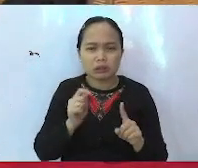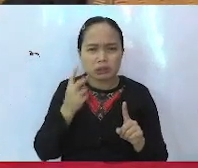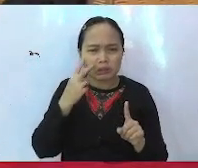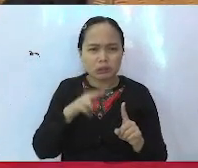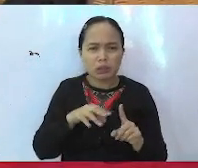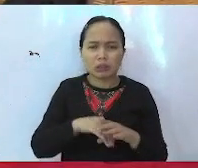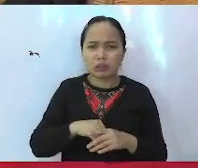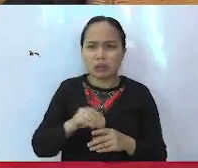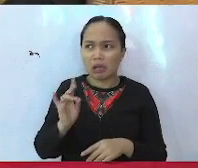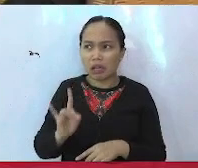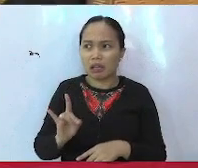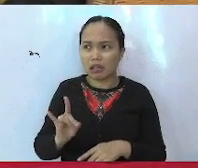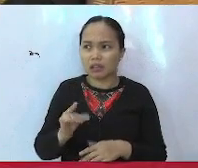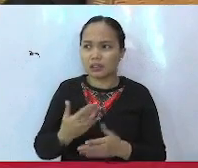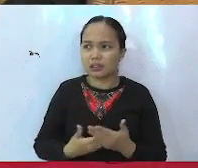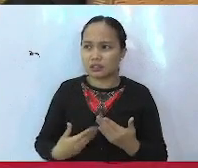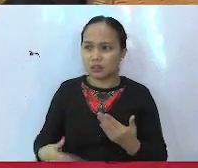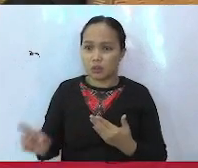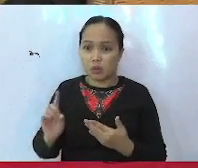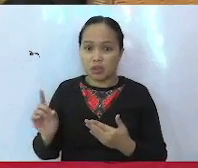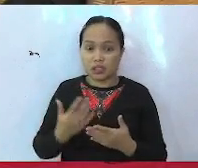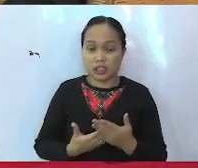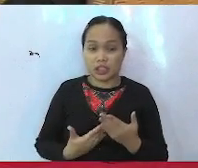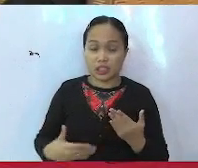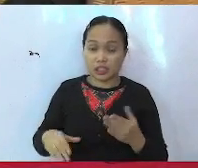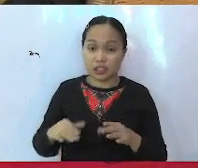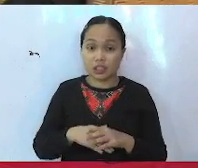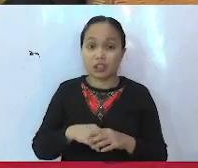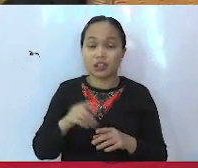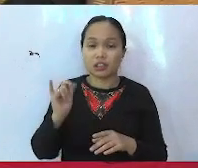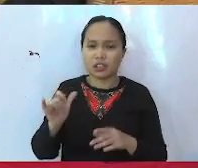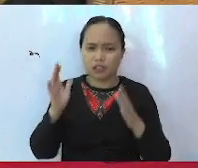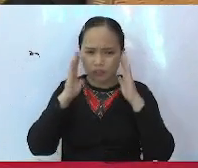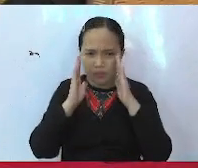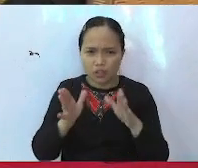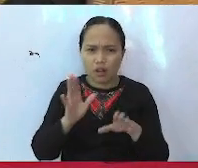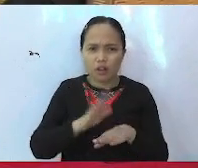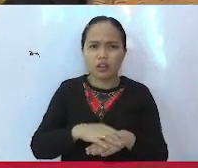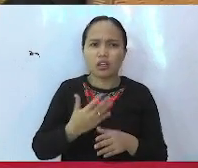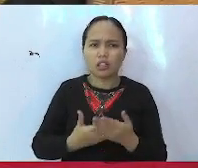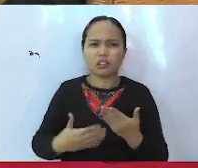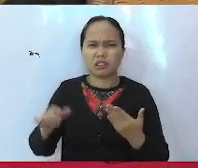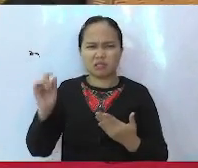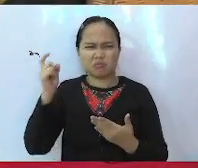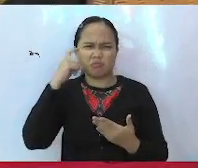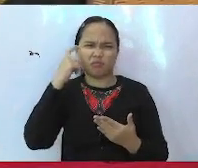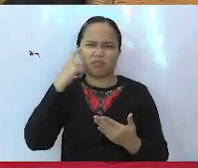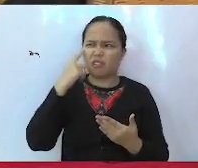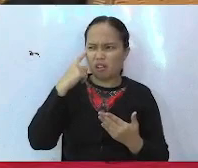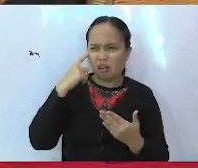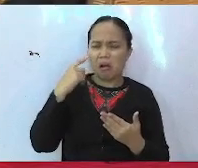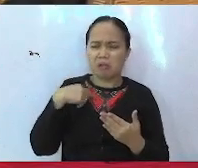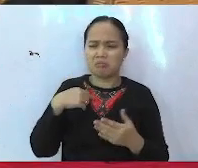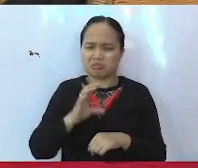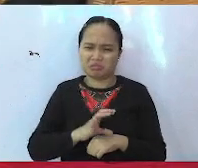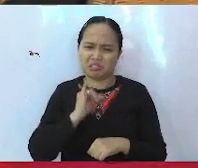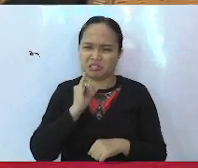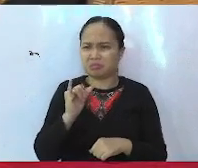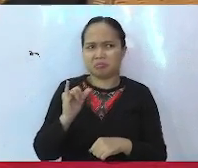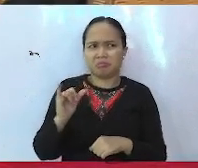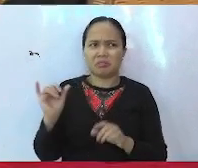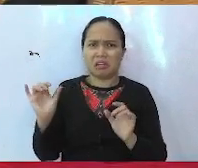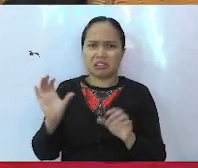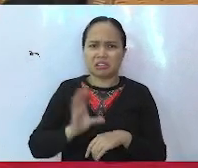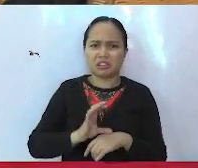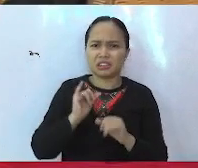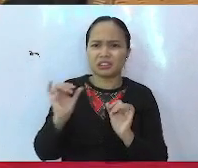right. They choose to do what they see in social media. They focus on the things that they think, this church is just there. It won't go anywhere.